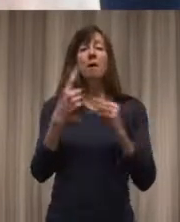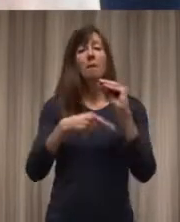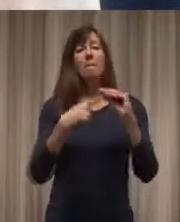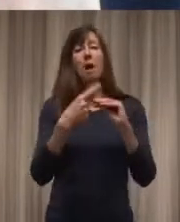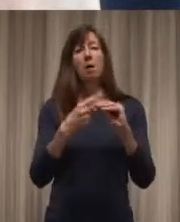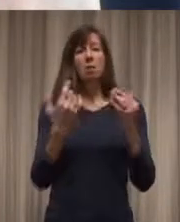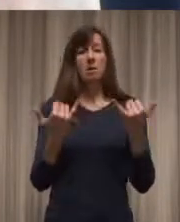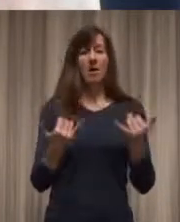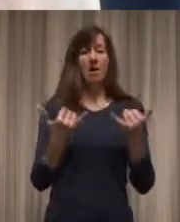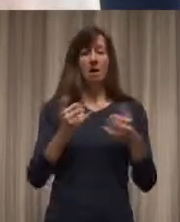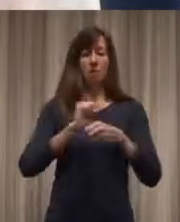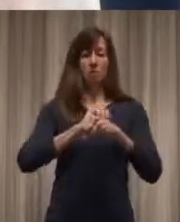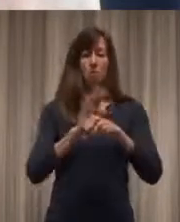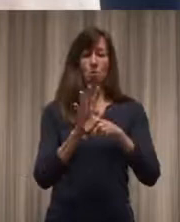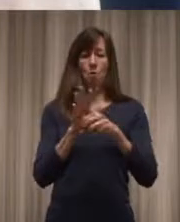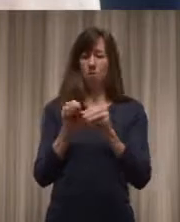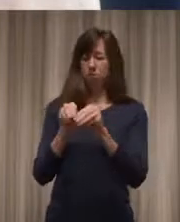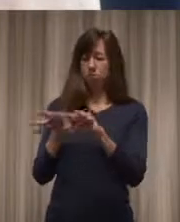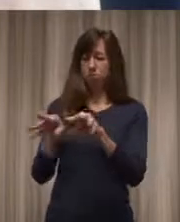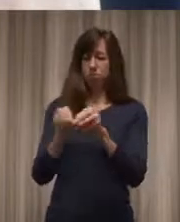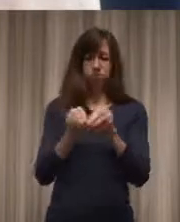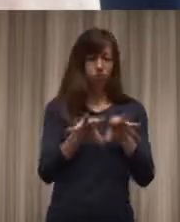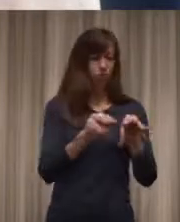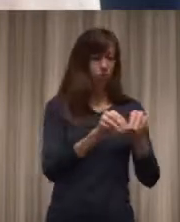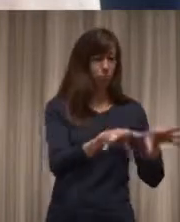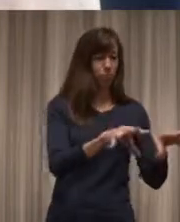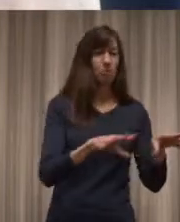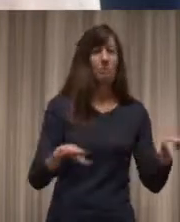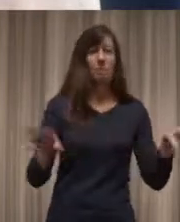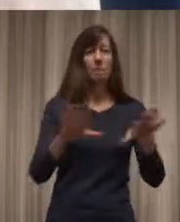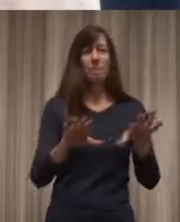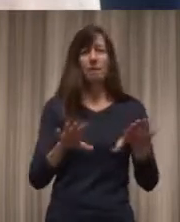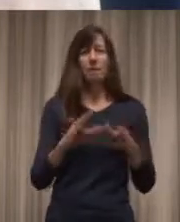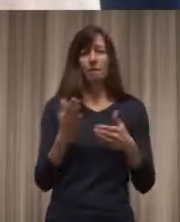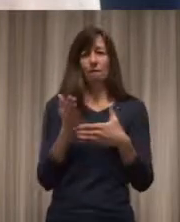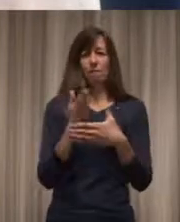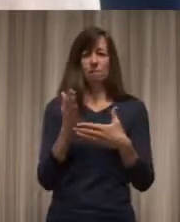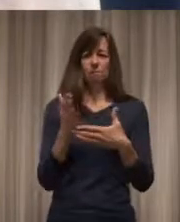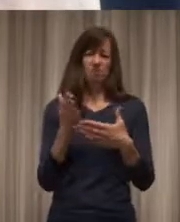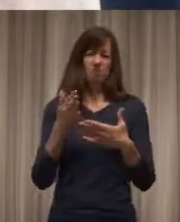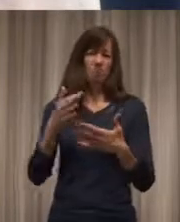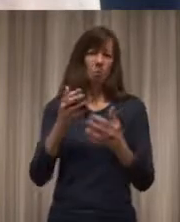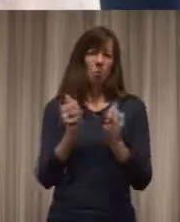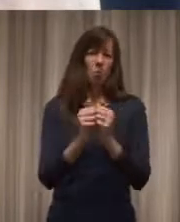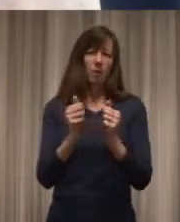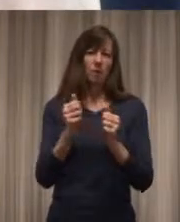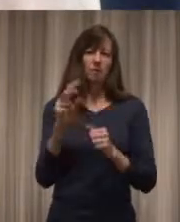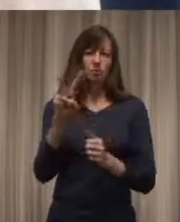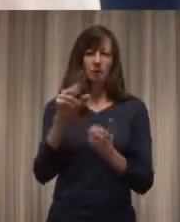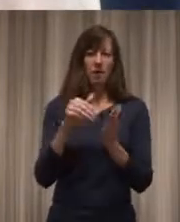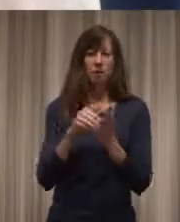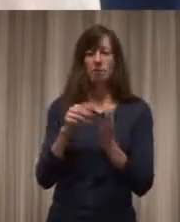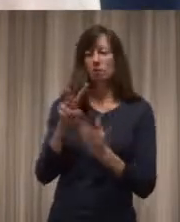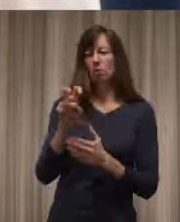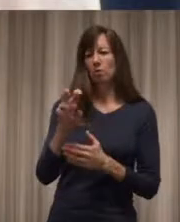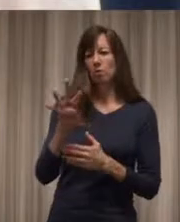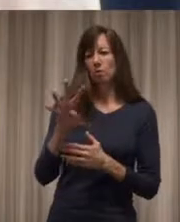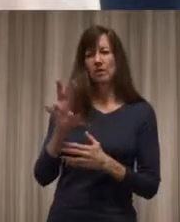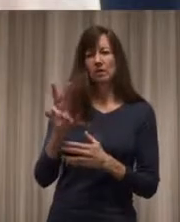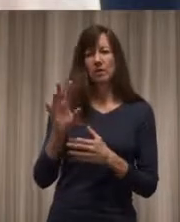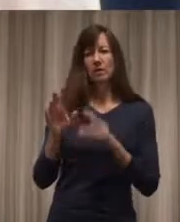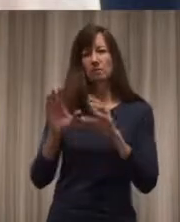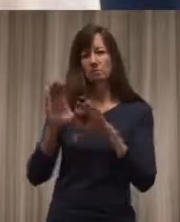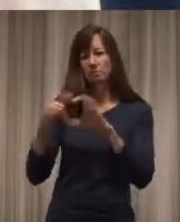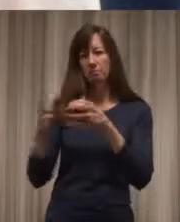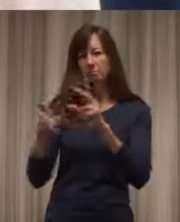pockets of concentration of COVID among those 2,247 cases, Nothing too significant because we really are in